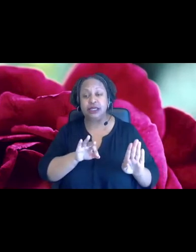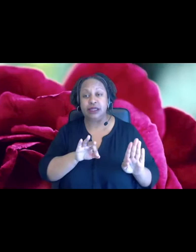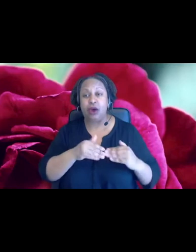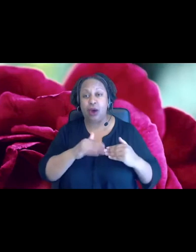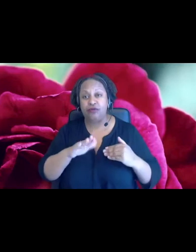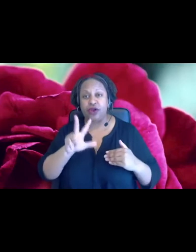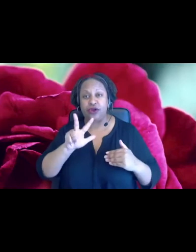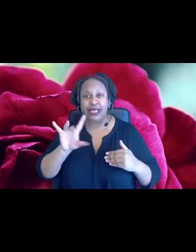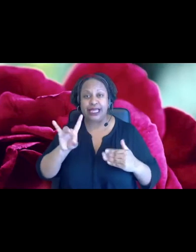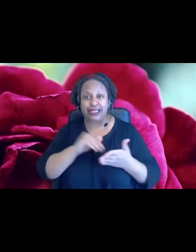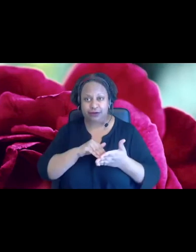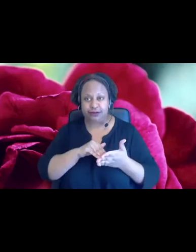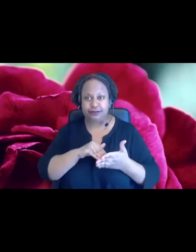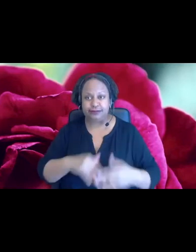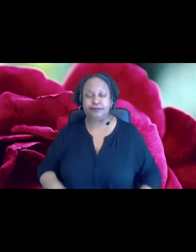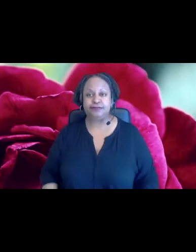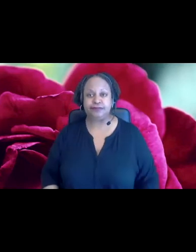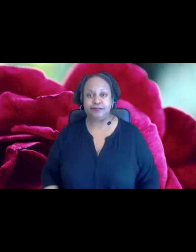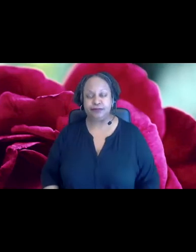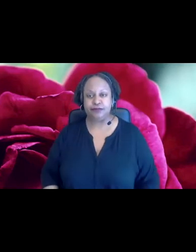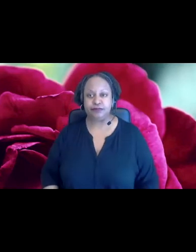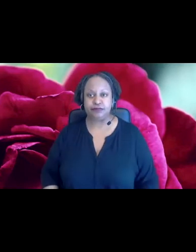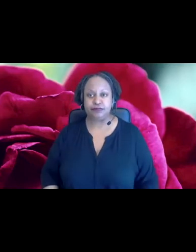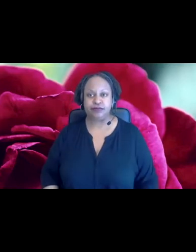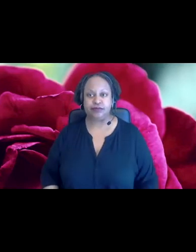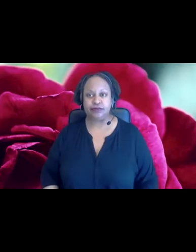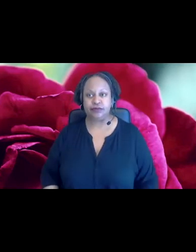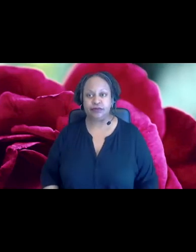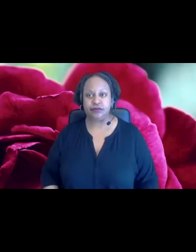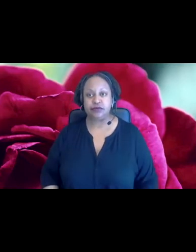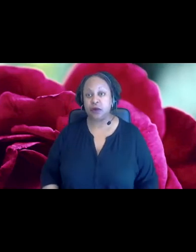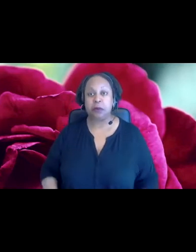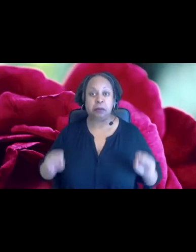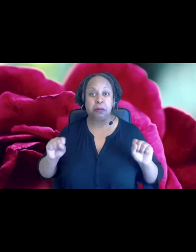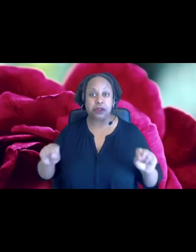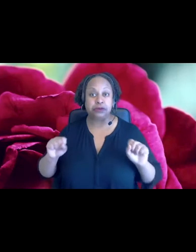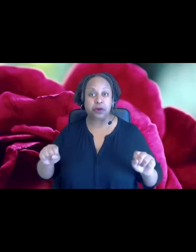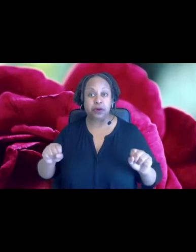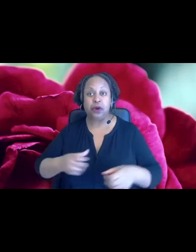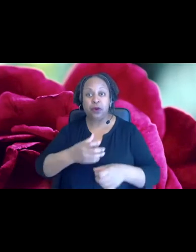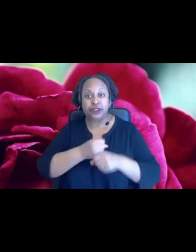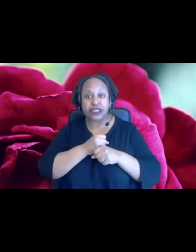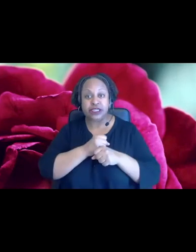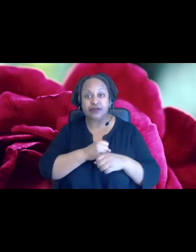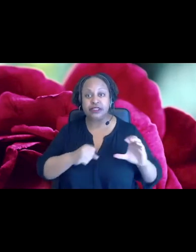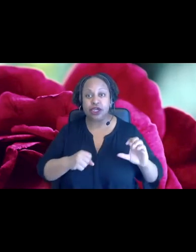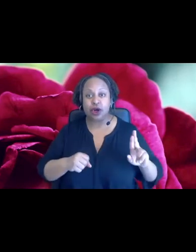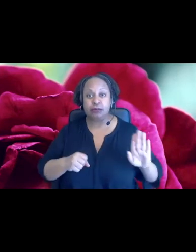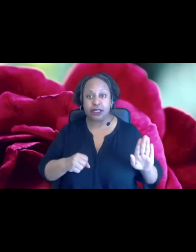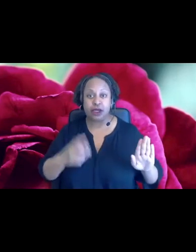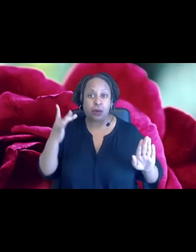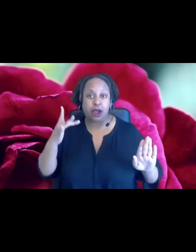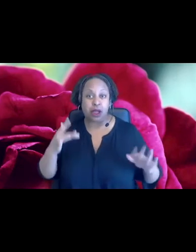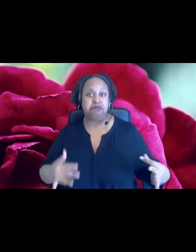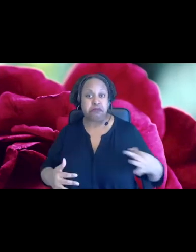exceeds $38,000. So you could have received a CRB because you were eligible